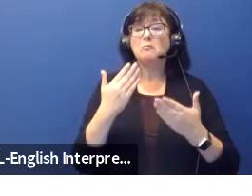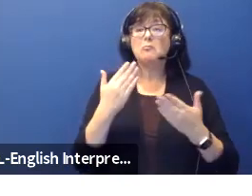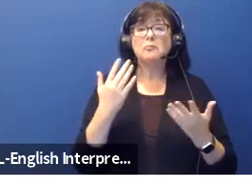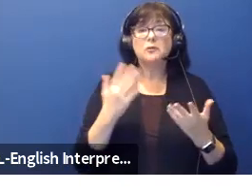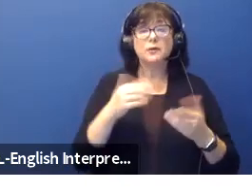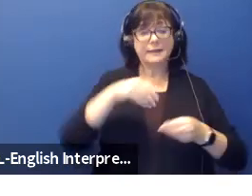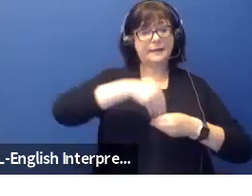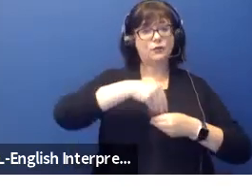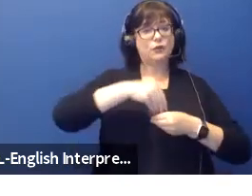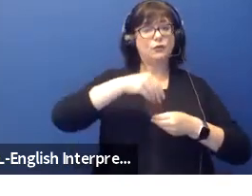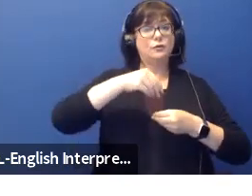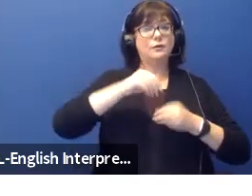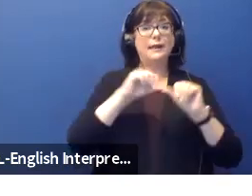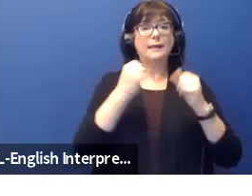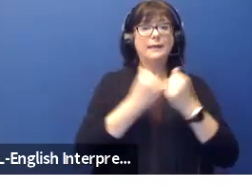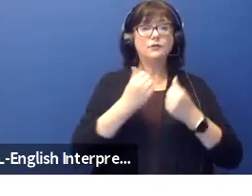process that